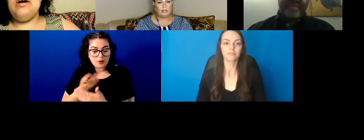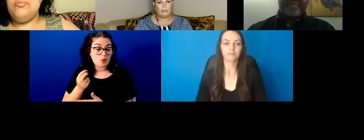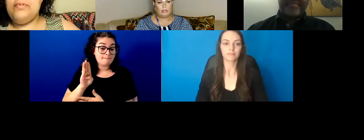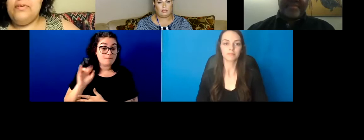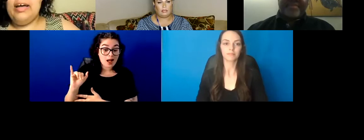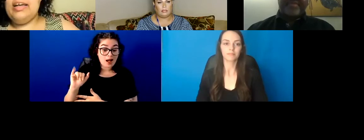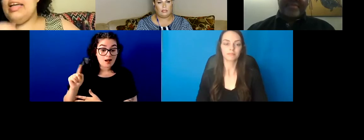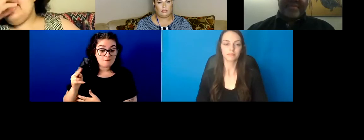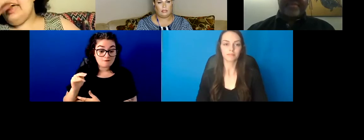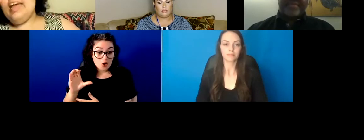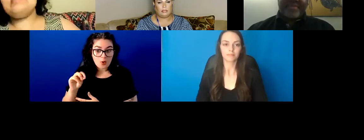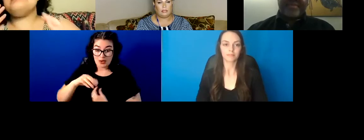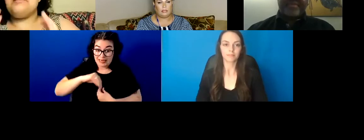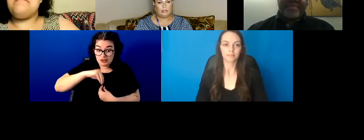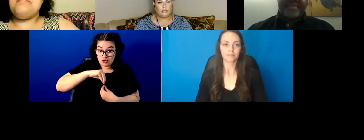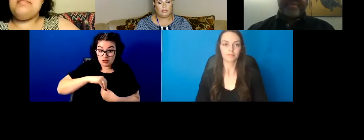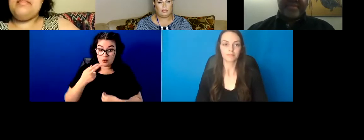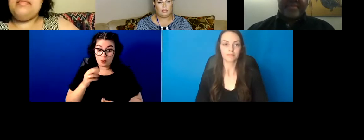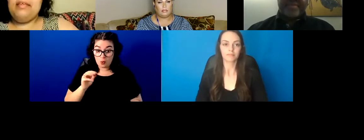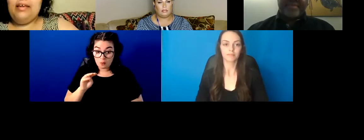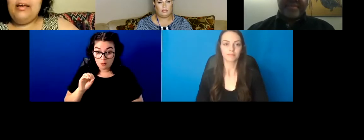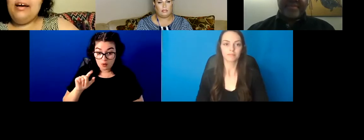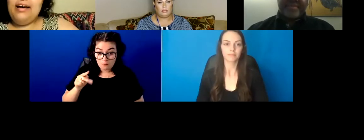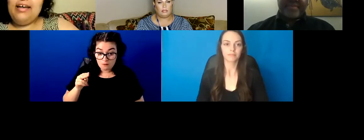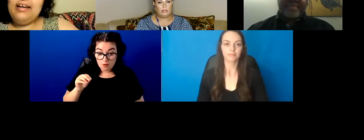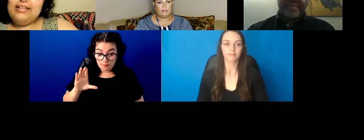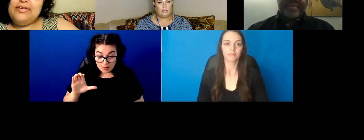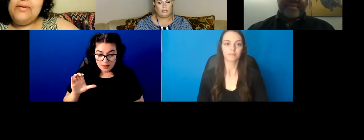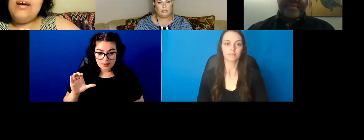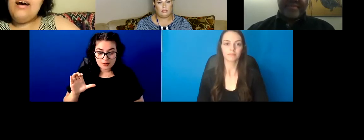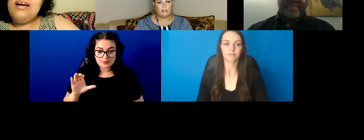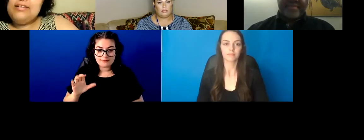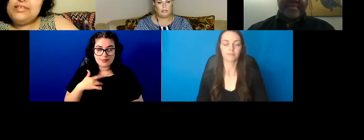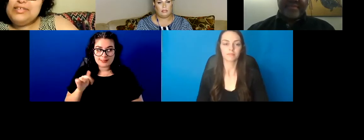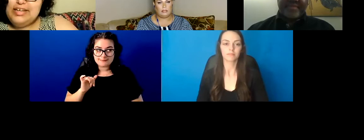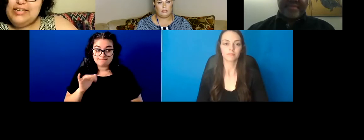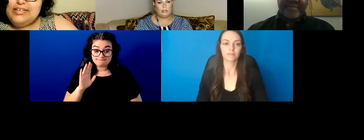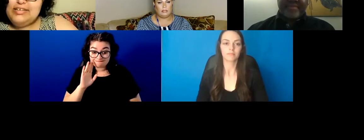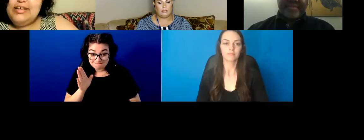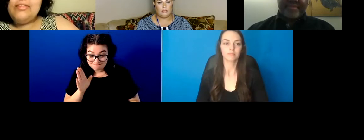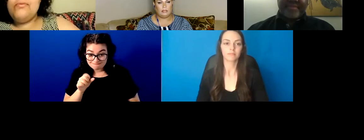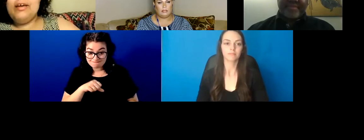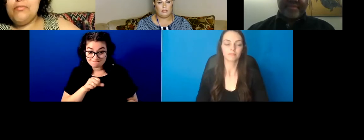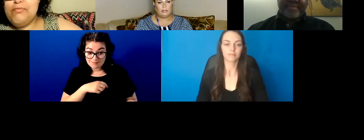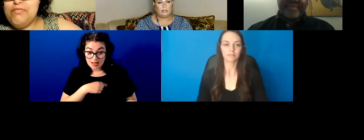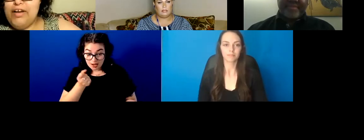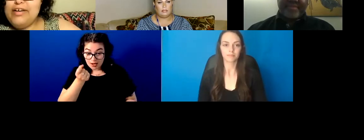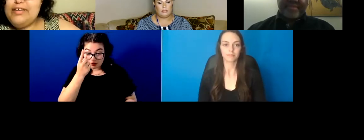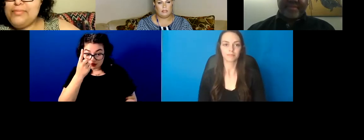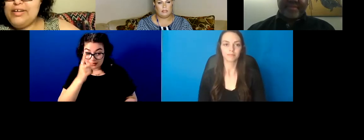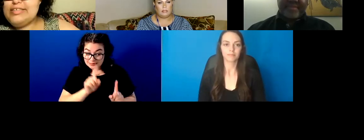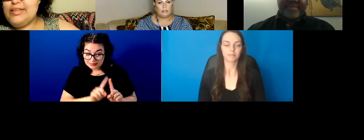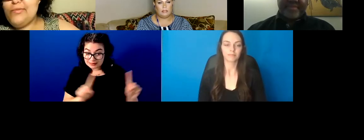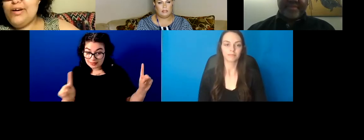internally homophobic. And it's just like, hi, hello. I understand that we come from very